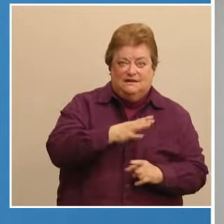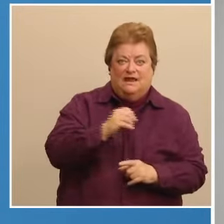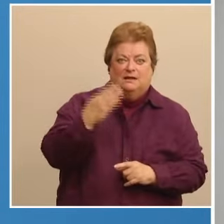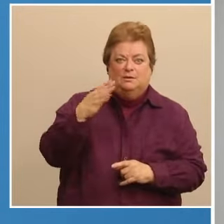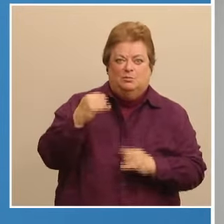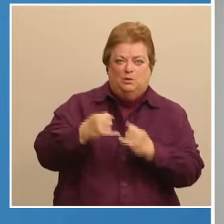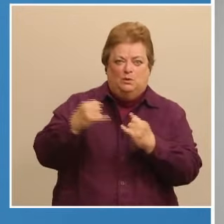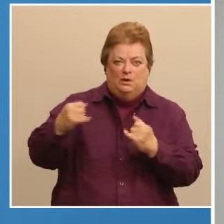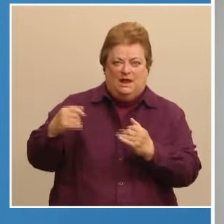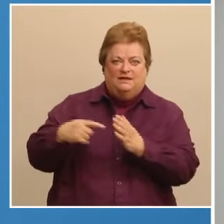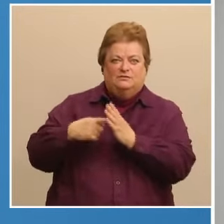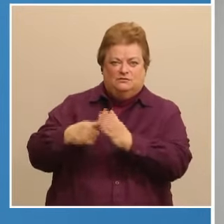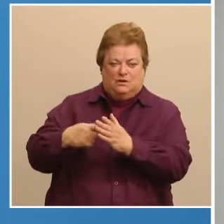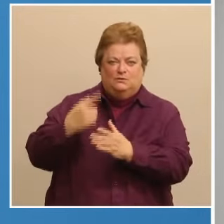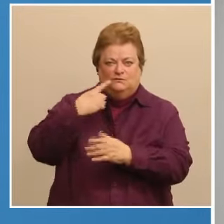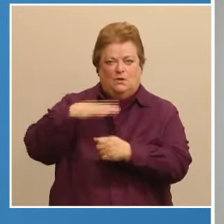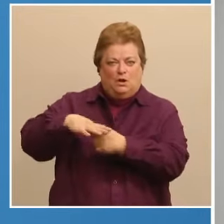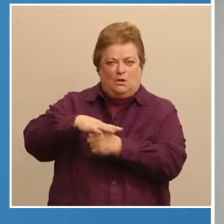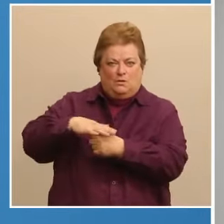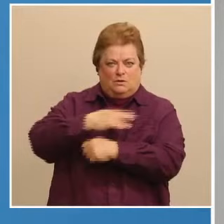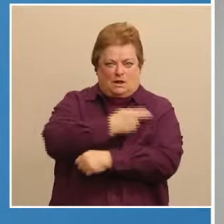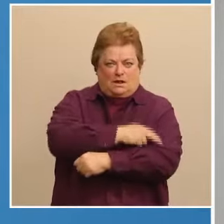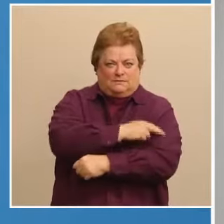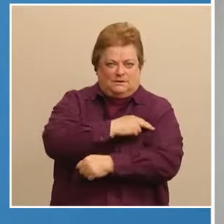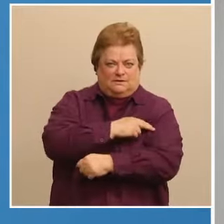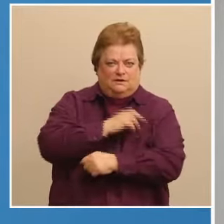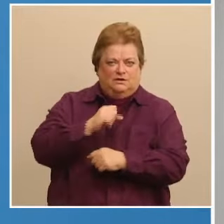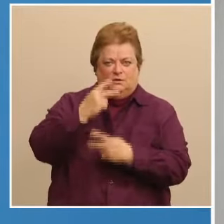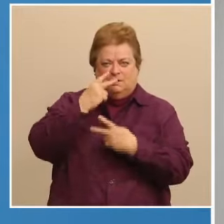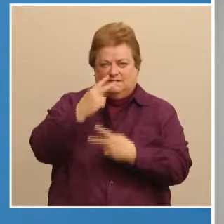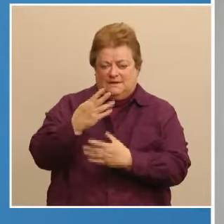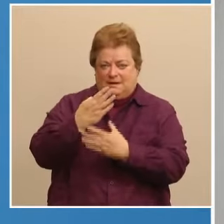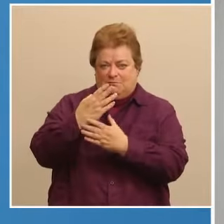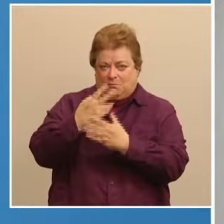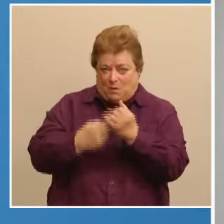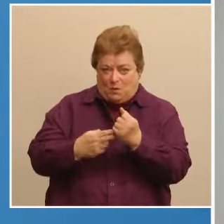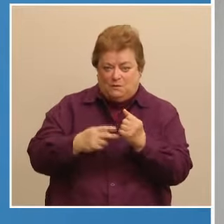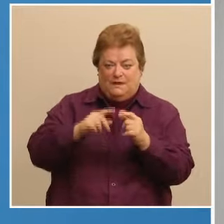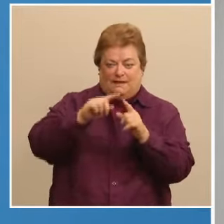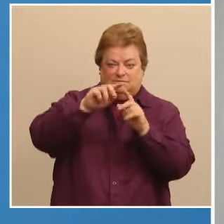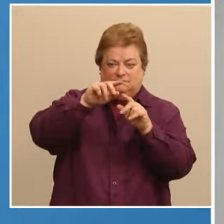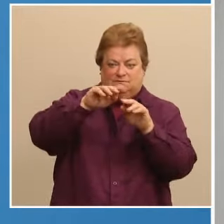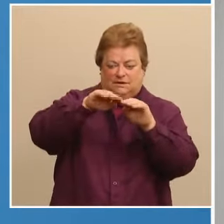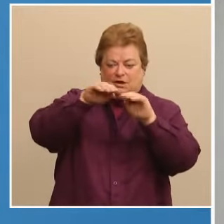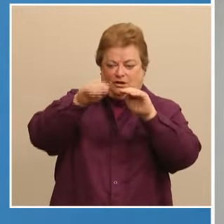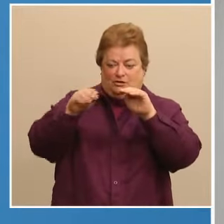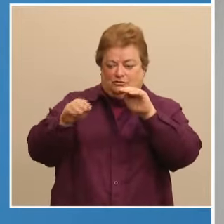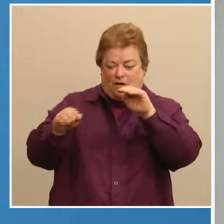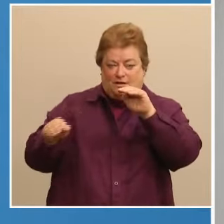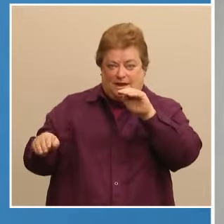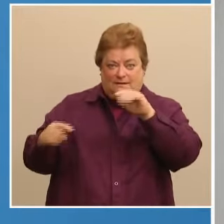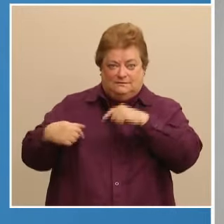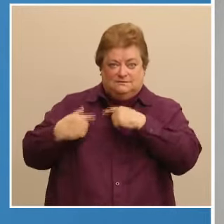of our local hospitalizations. You can see that both have declined since early